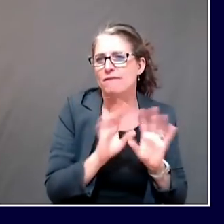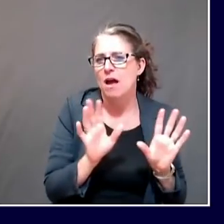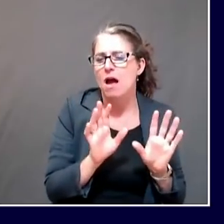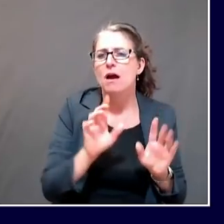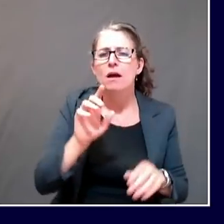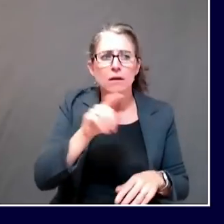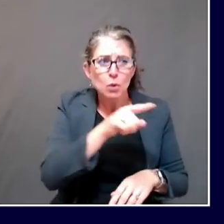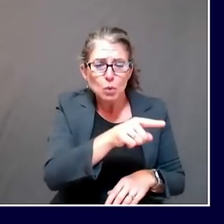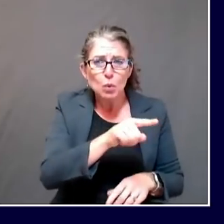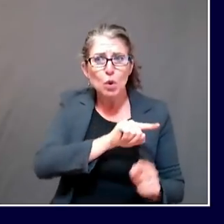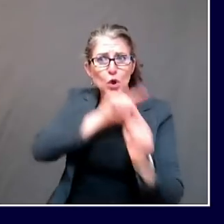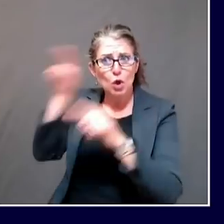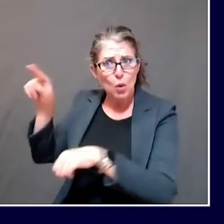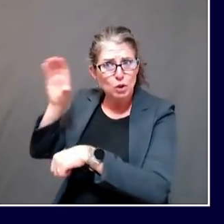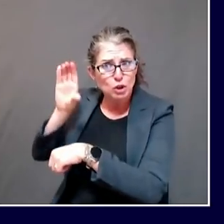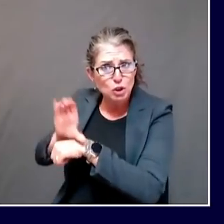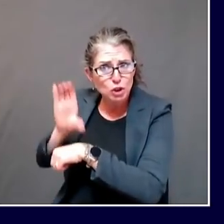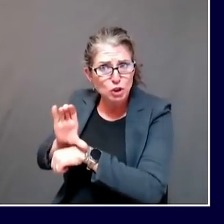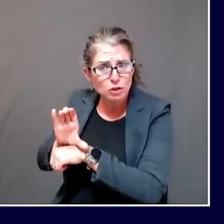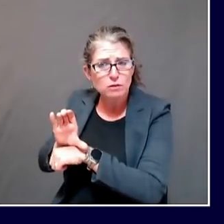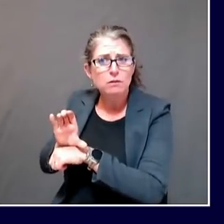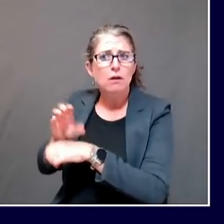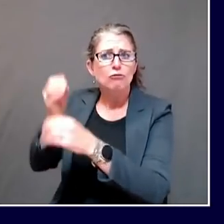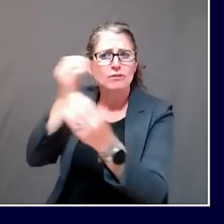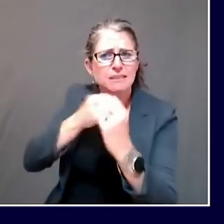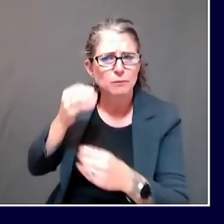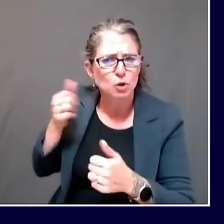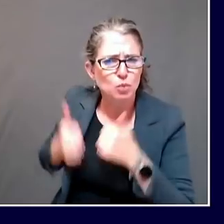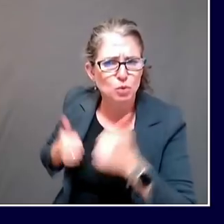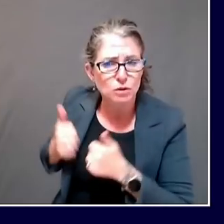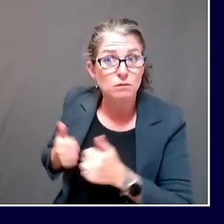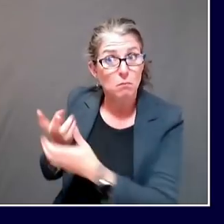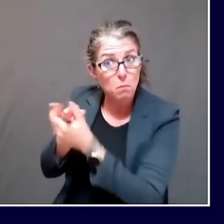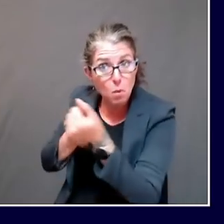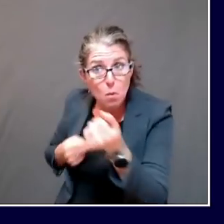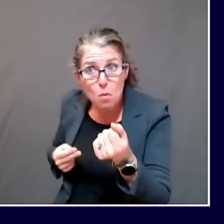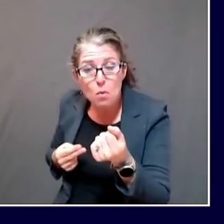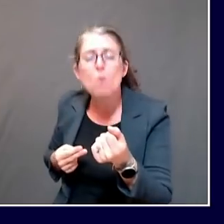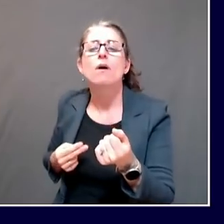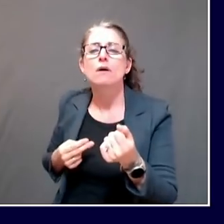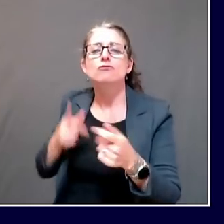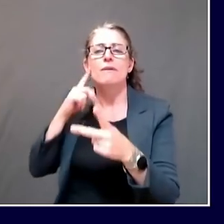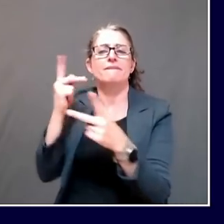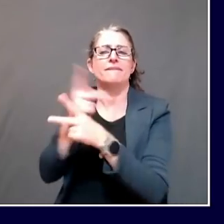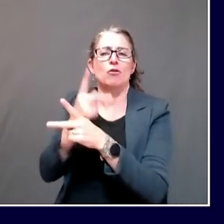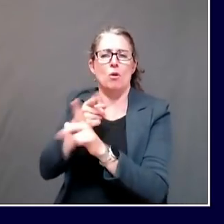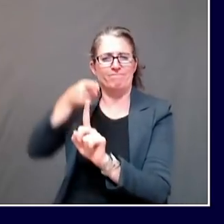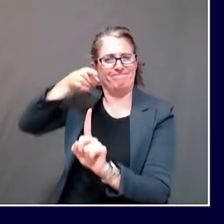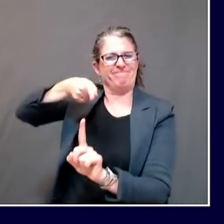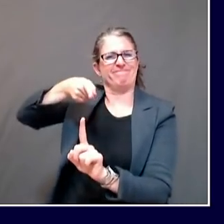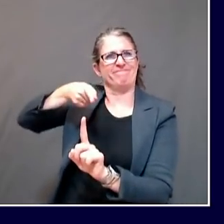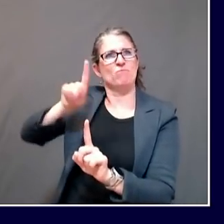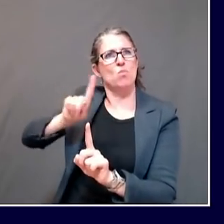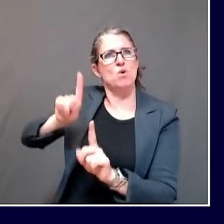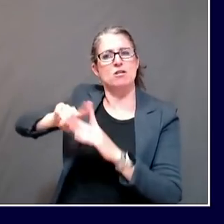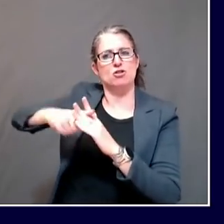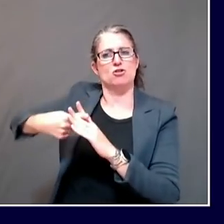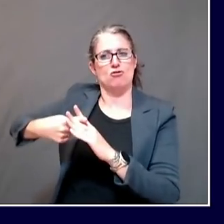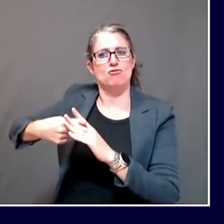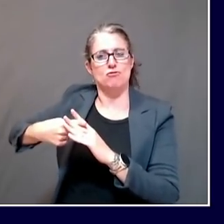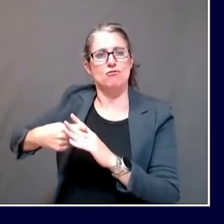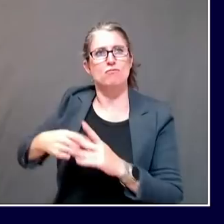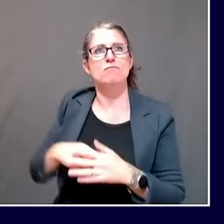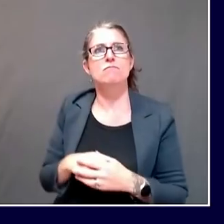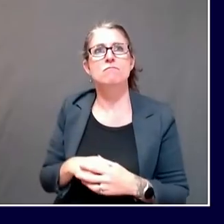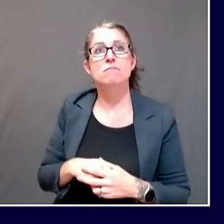our working hypothesis. If evidence shows that it is not linked, then that's the scientific process. If, however, we go